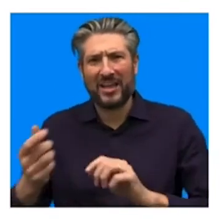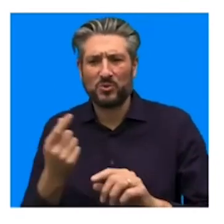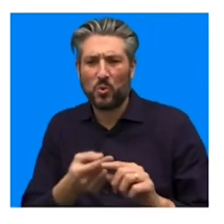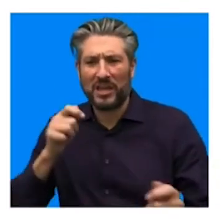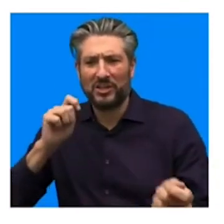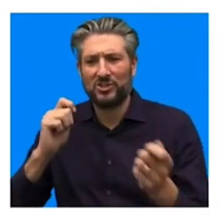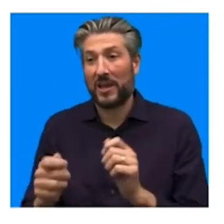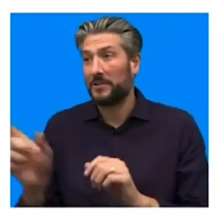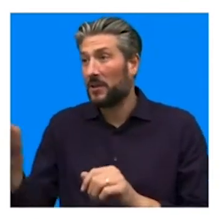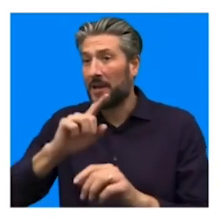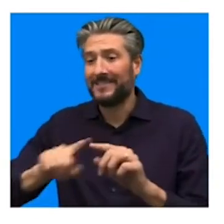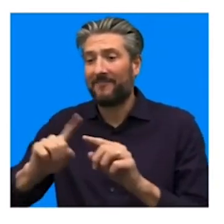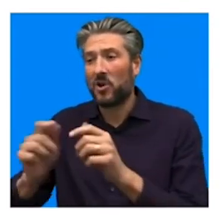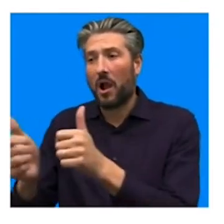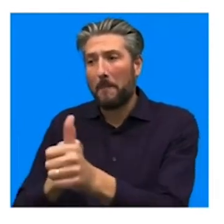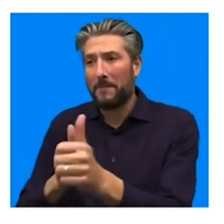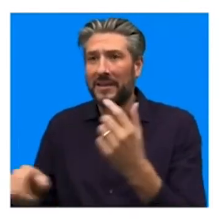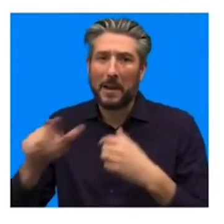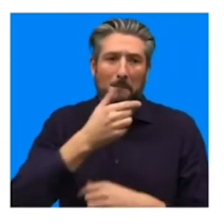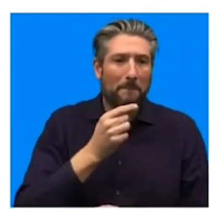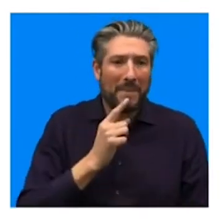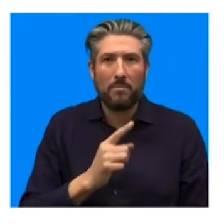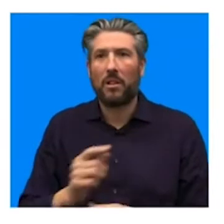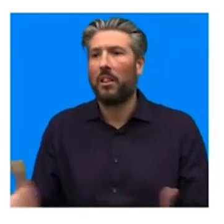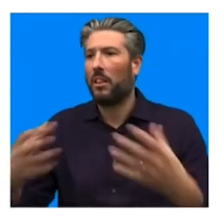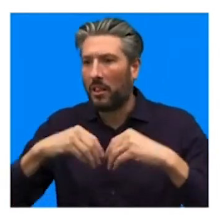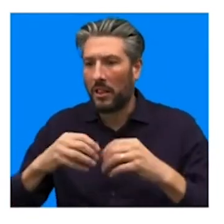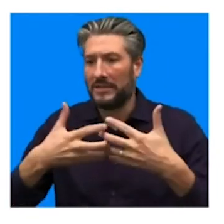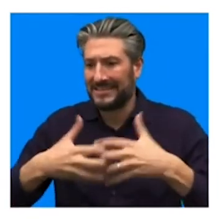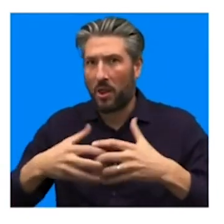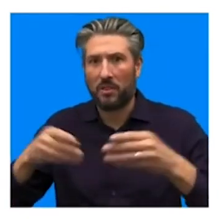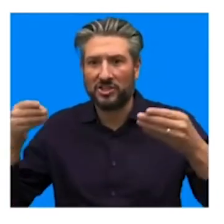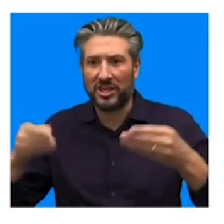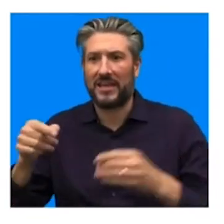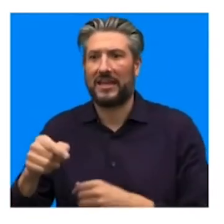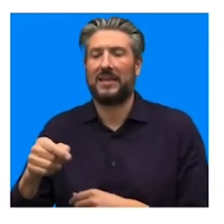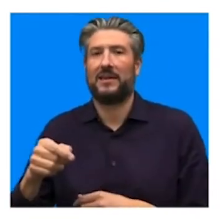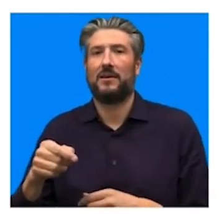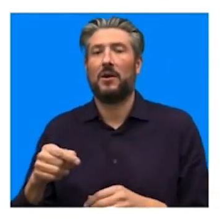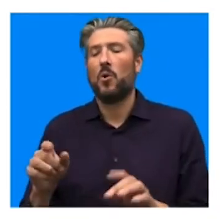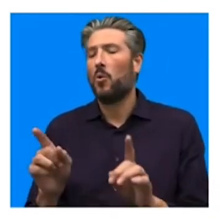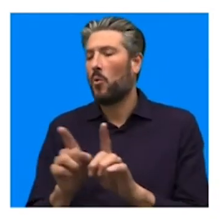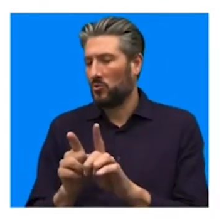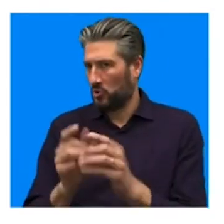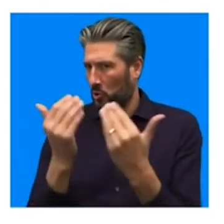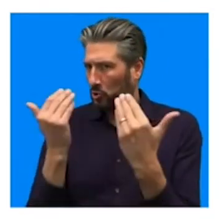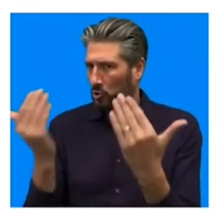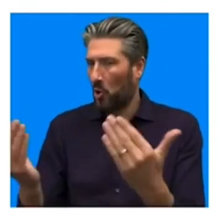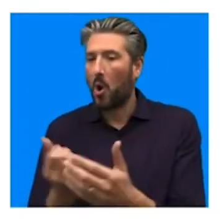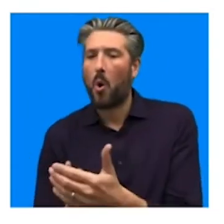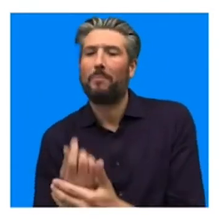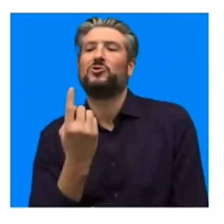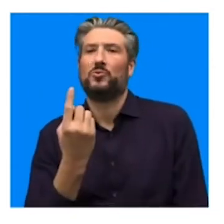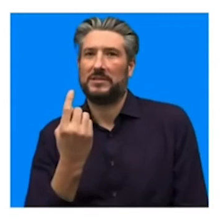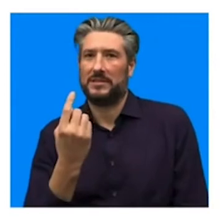people fall to technology, I think it's also illuminated the opportunity as we go forward.